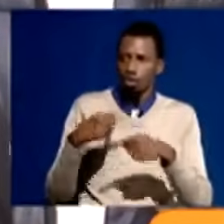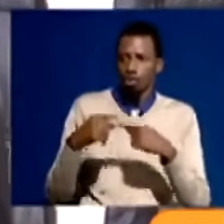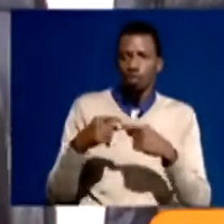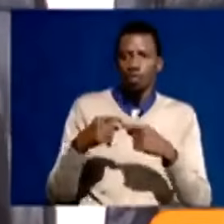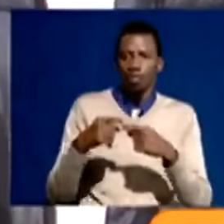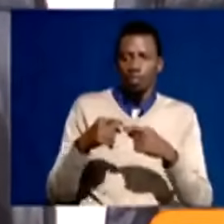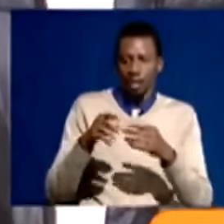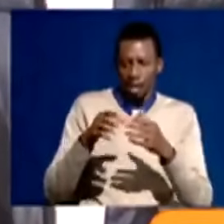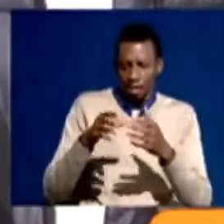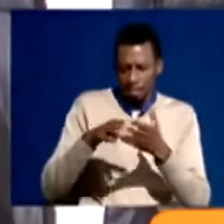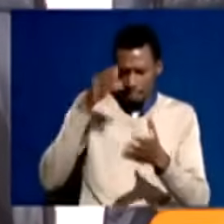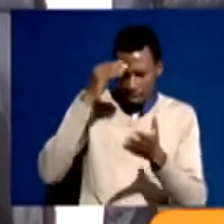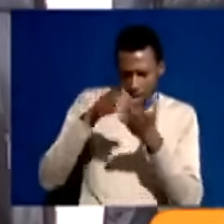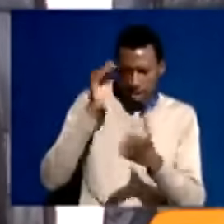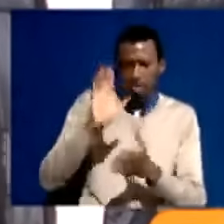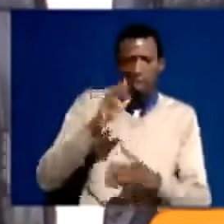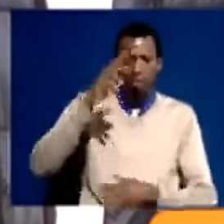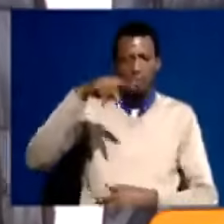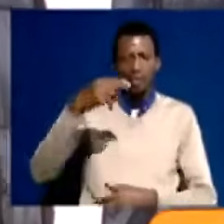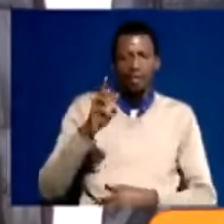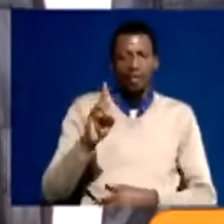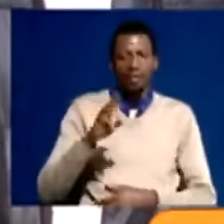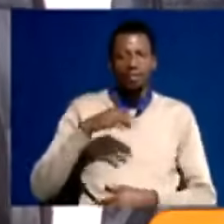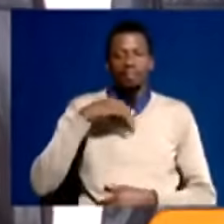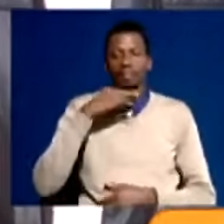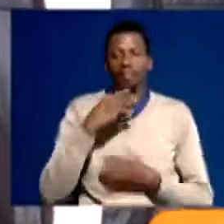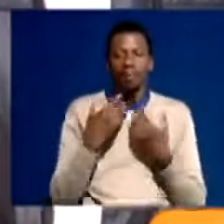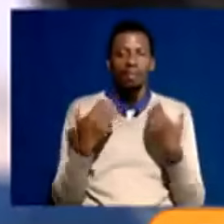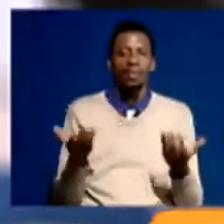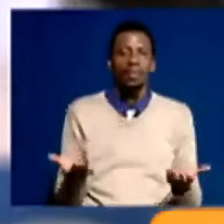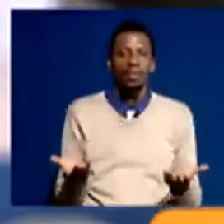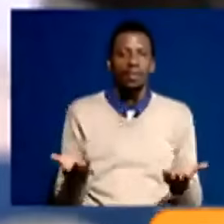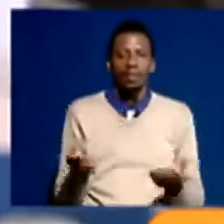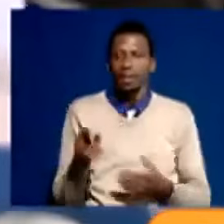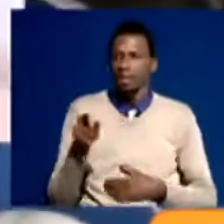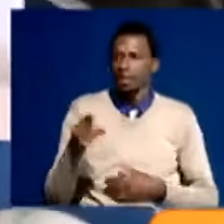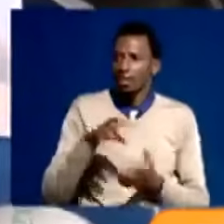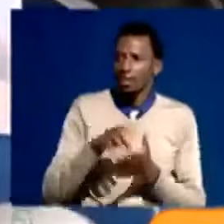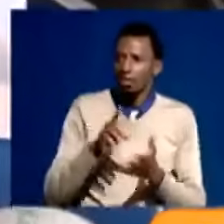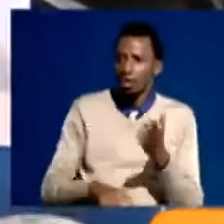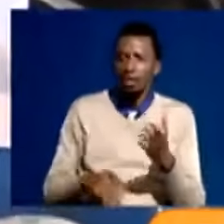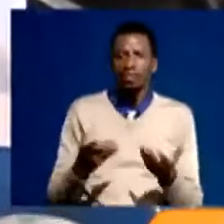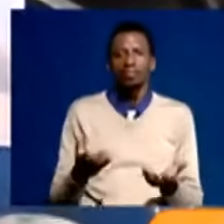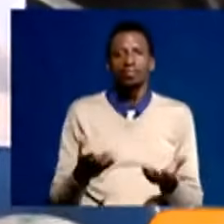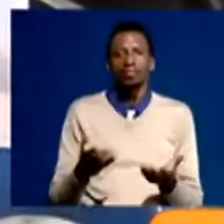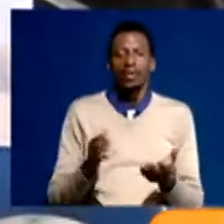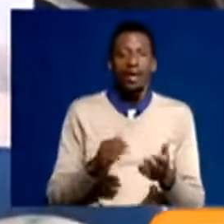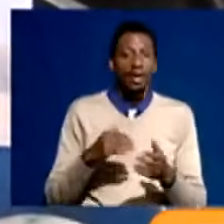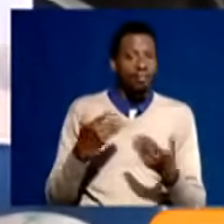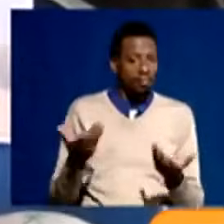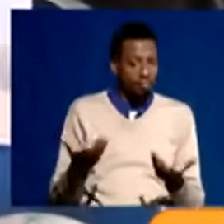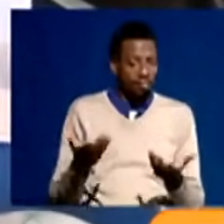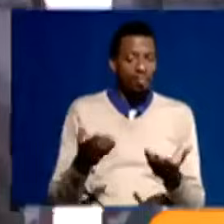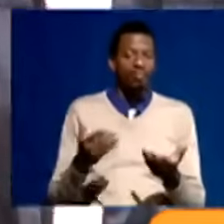PhD, she has just died like that. This is a case of extrajudicial killing. We